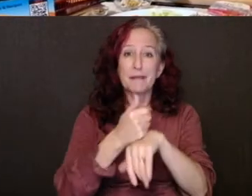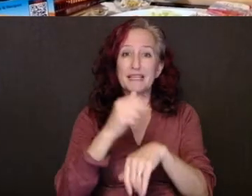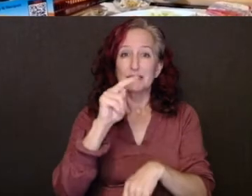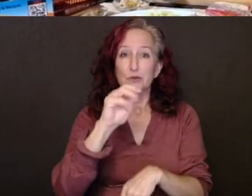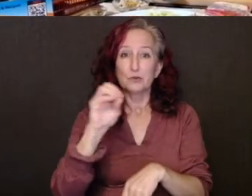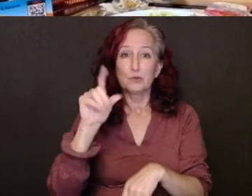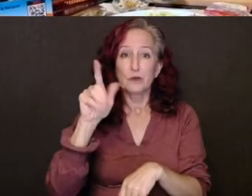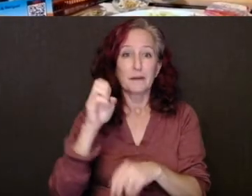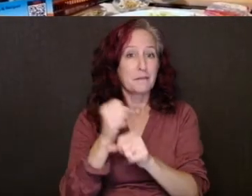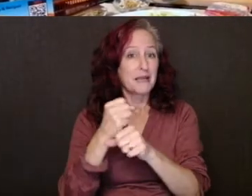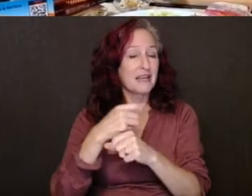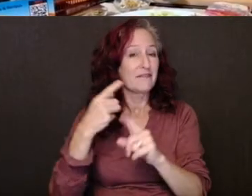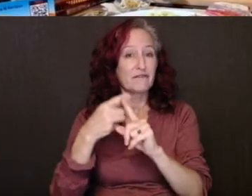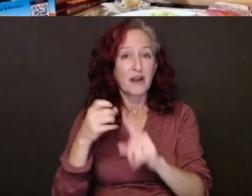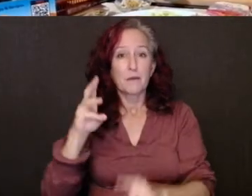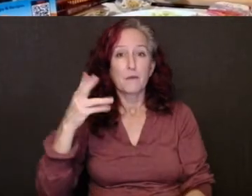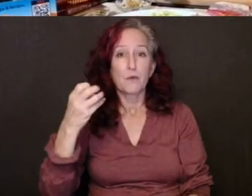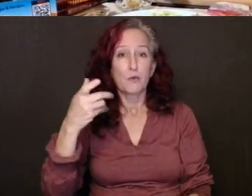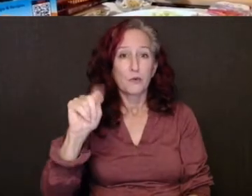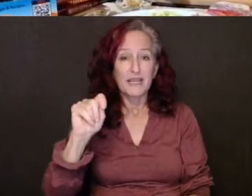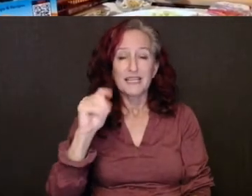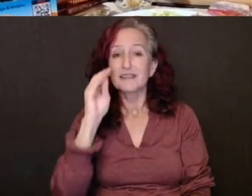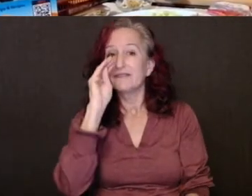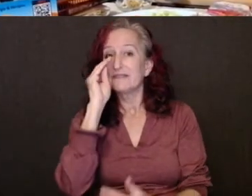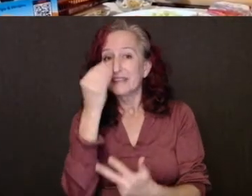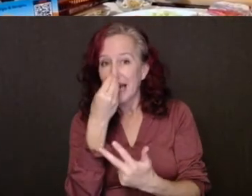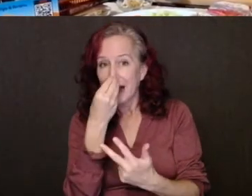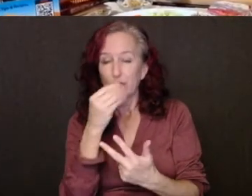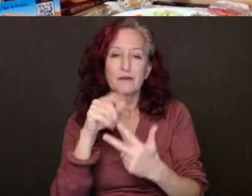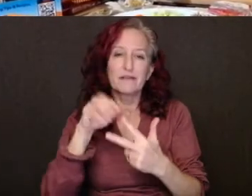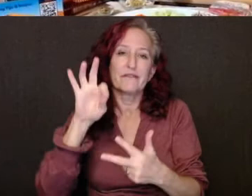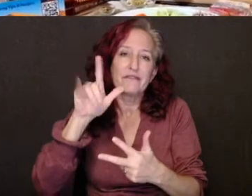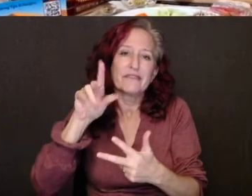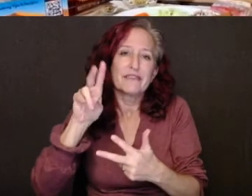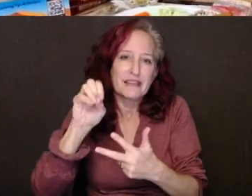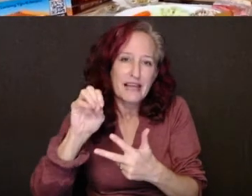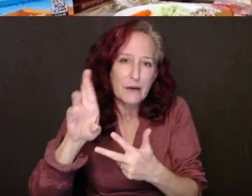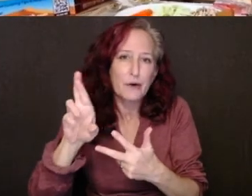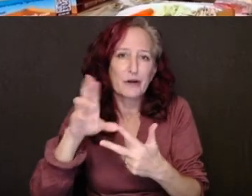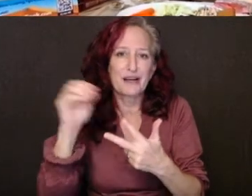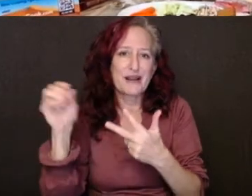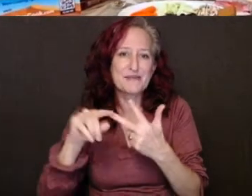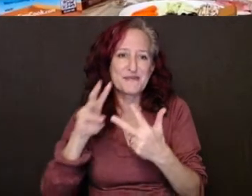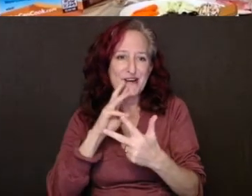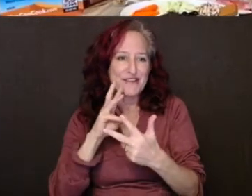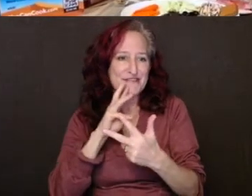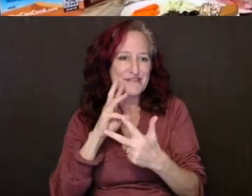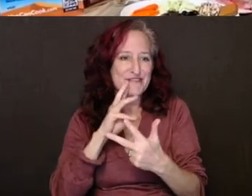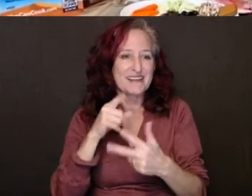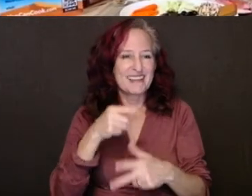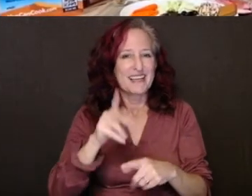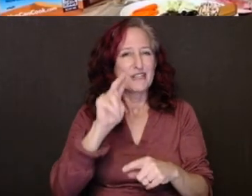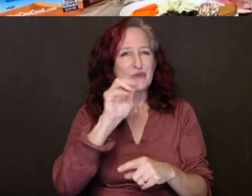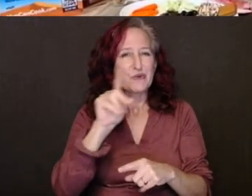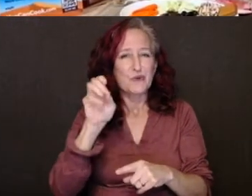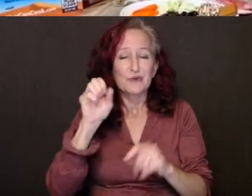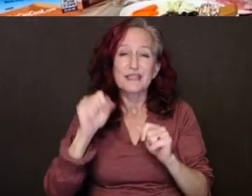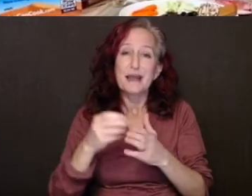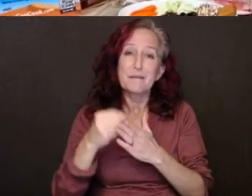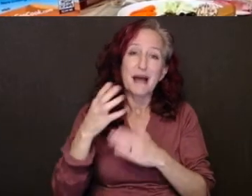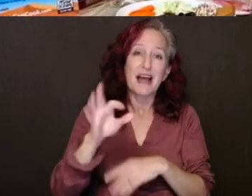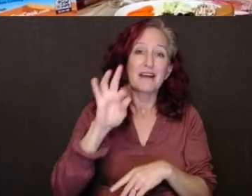eliminate the problem of deforestation. And also we eat healthier. And that's the reason why today I'm going to show you how to do something,